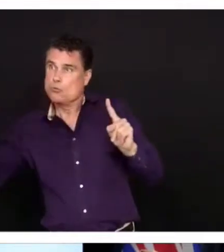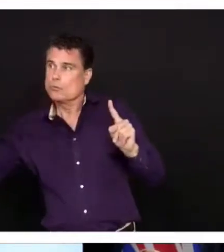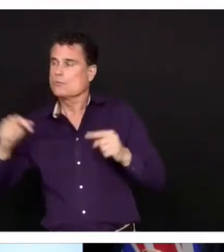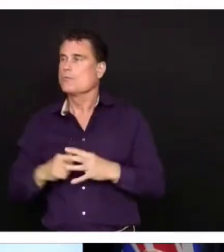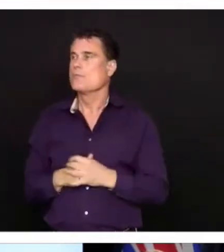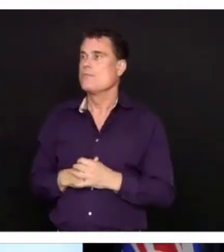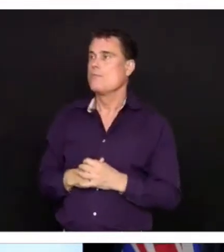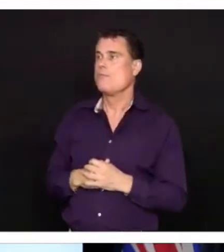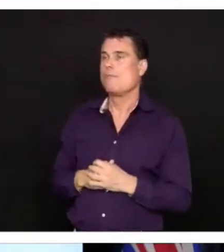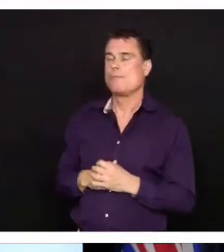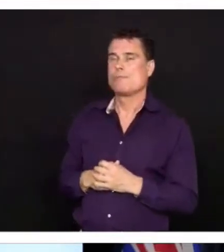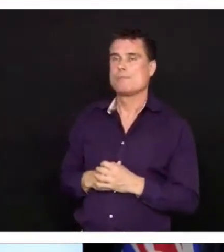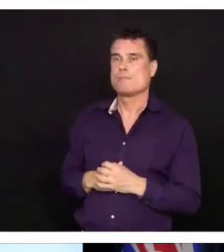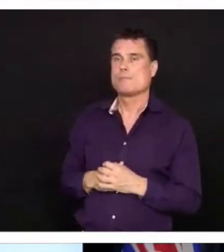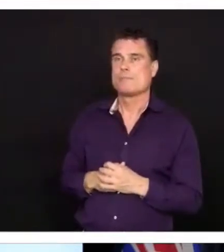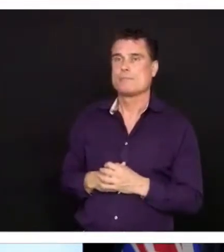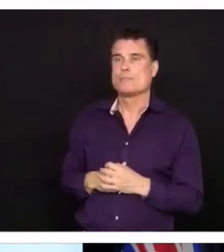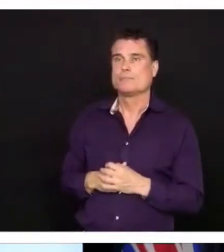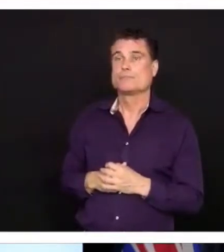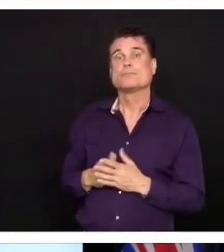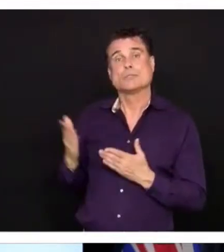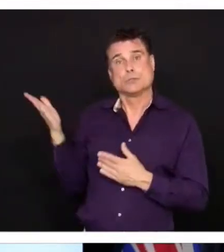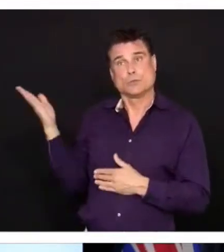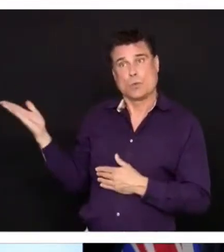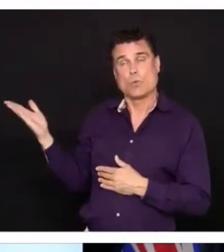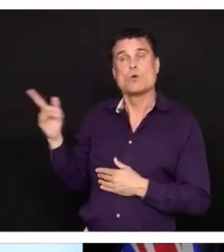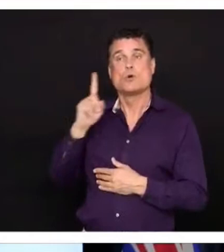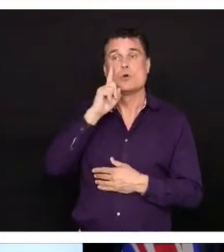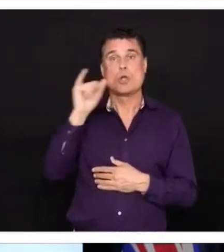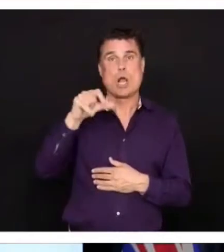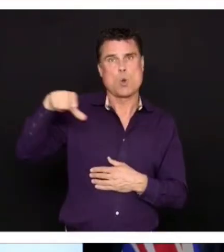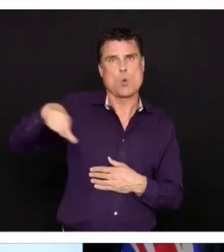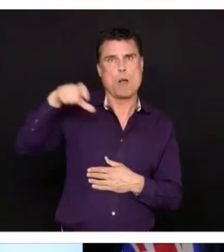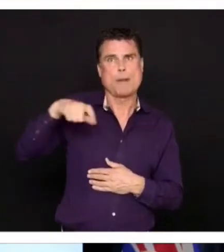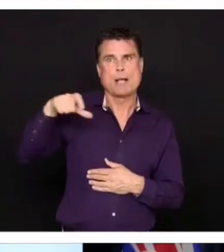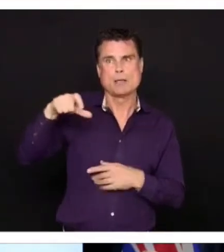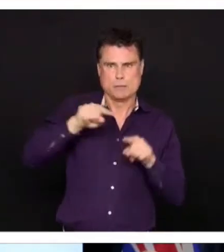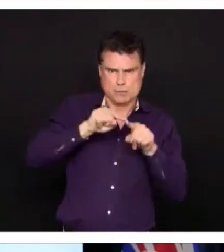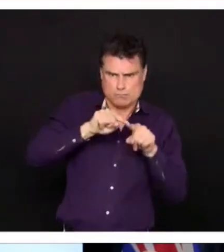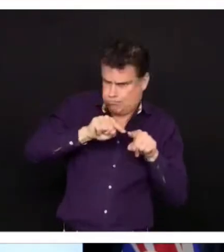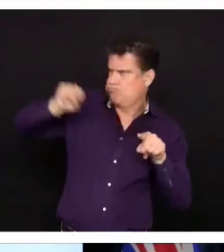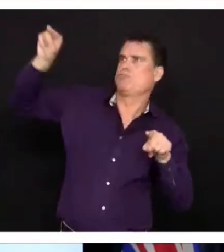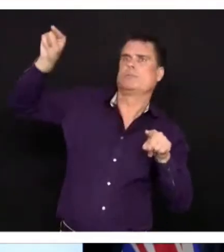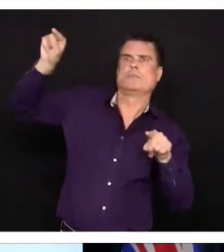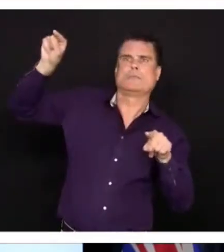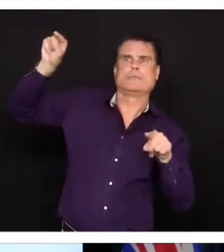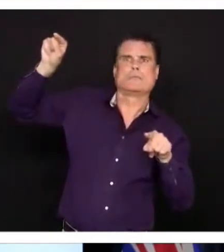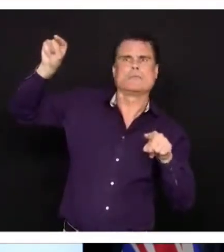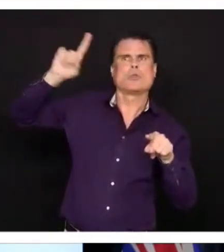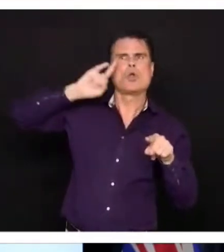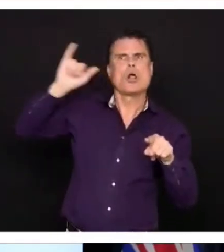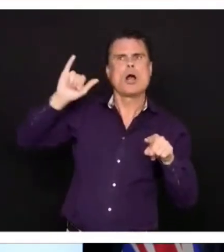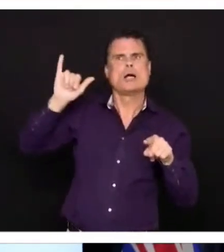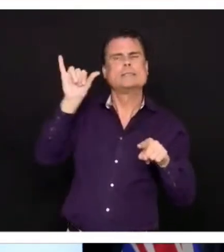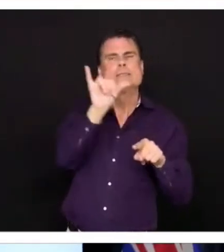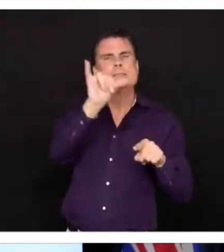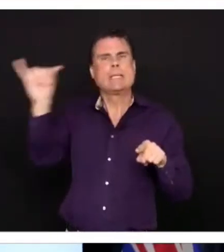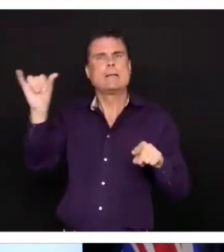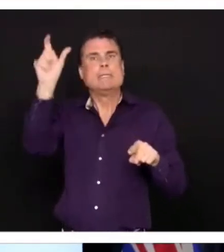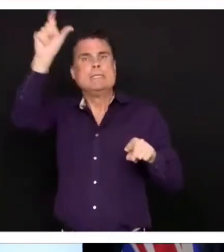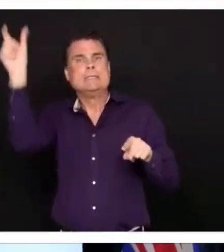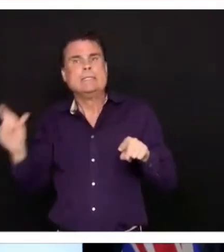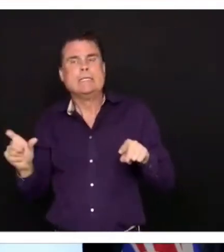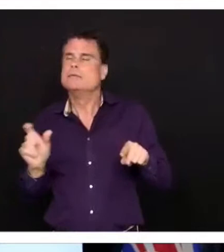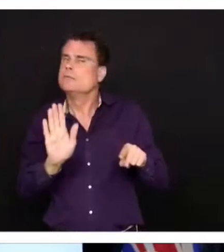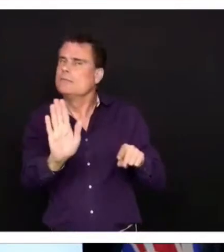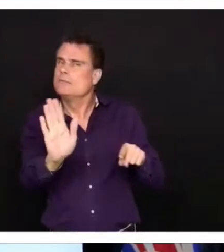not seen such tremendous increases in Canada that they have seen in some other countries. But